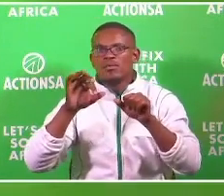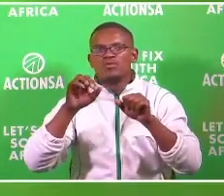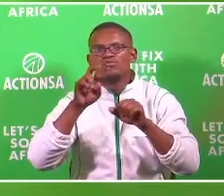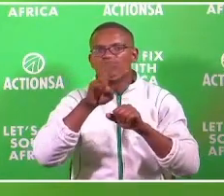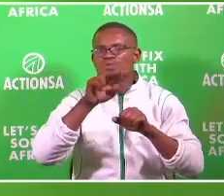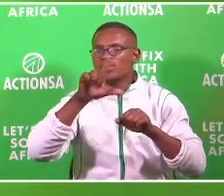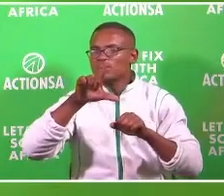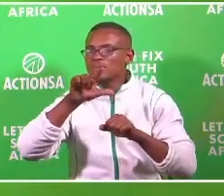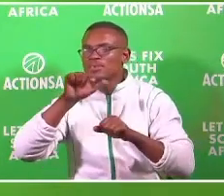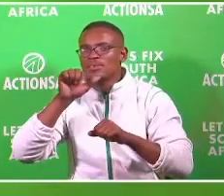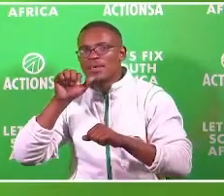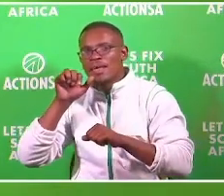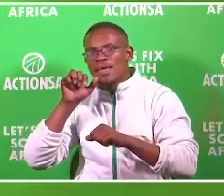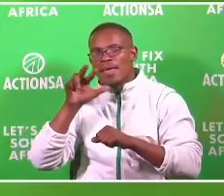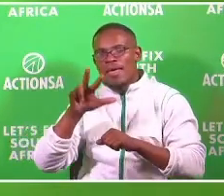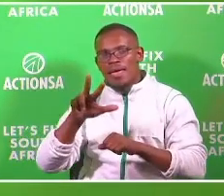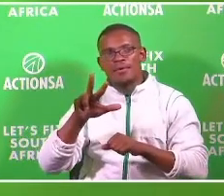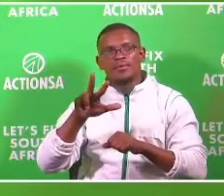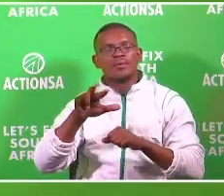278 municipalities.